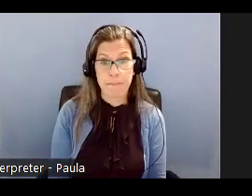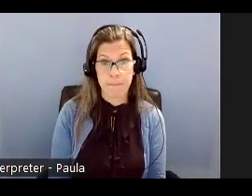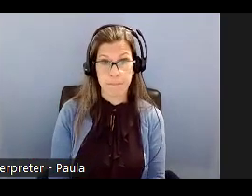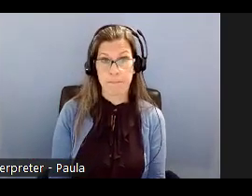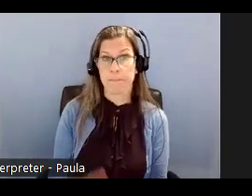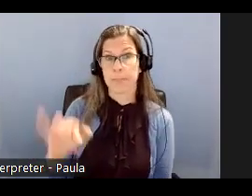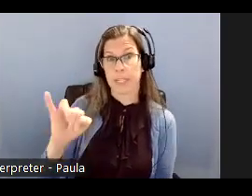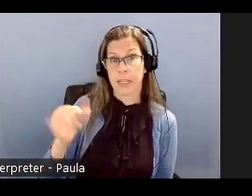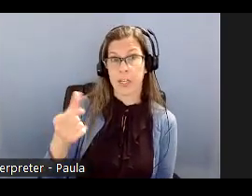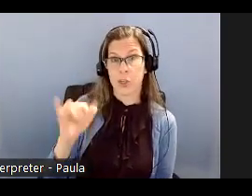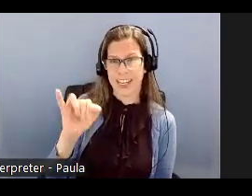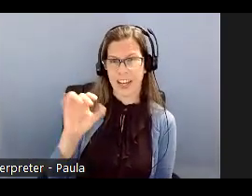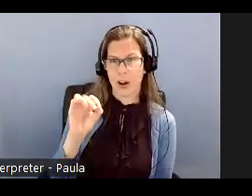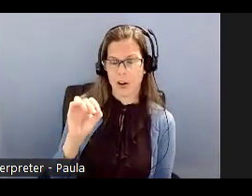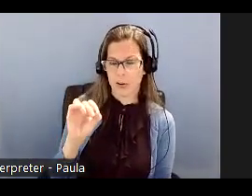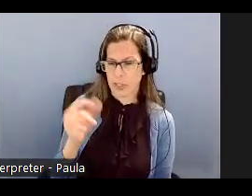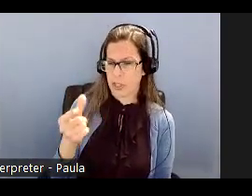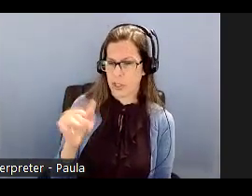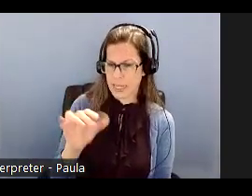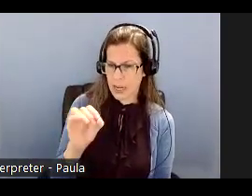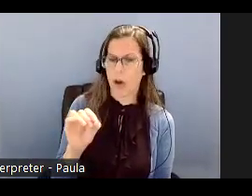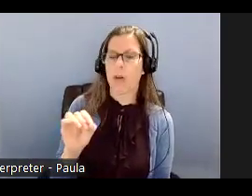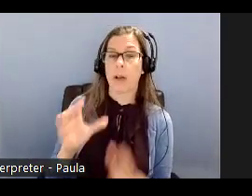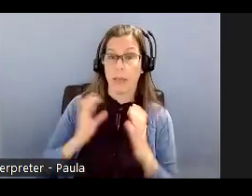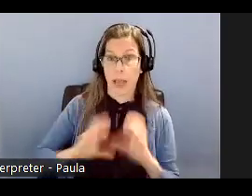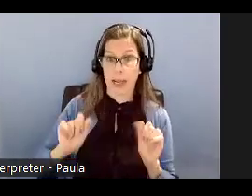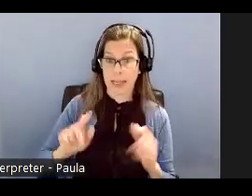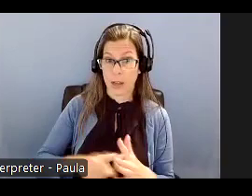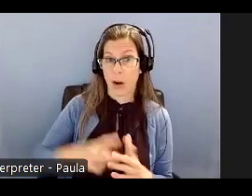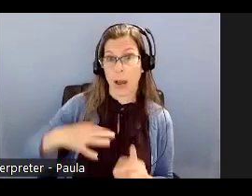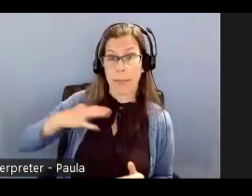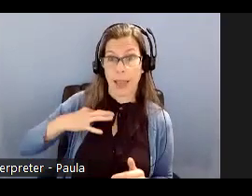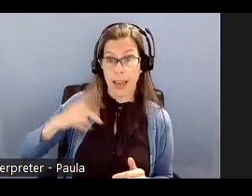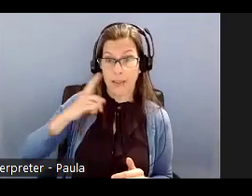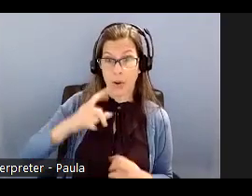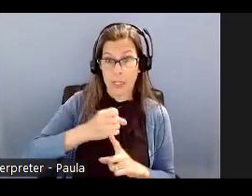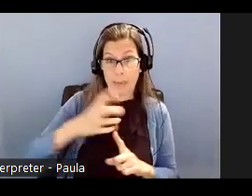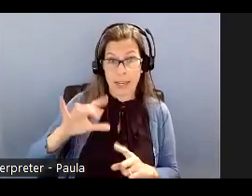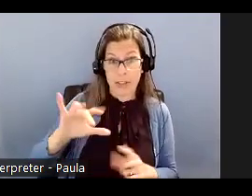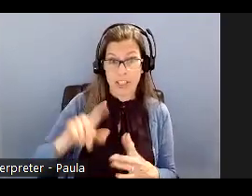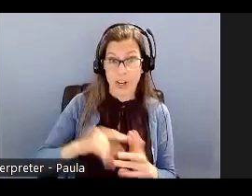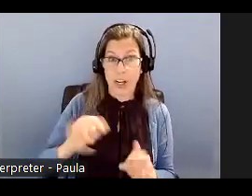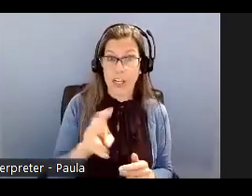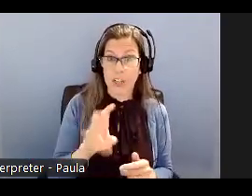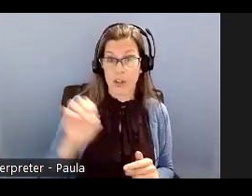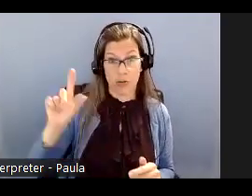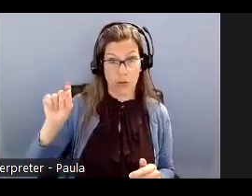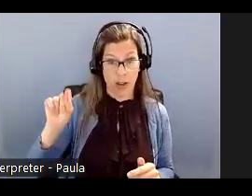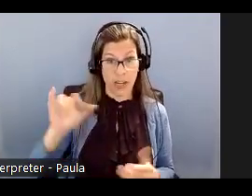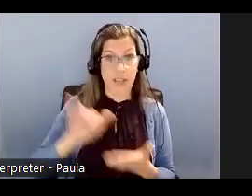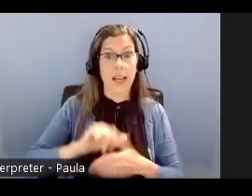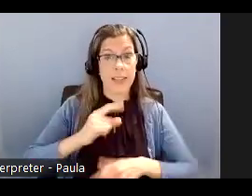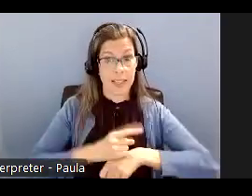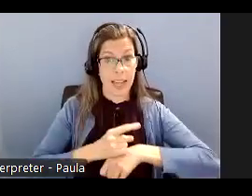Yes, clients can start applying for the expansion starting June 20th. That's the day